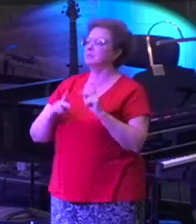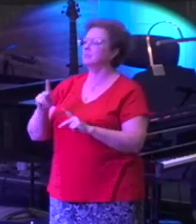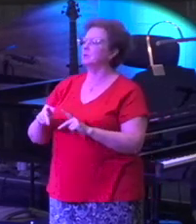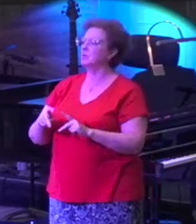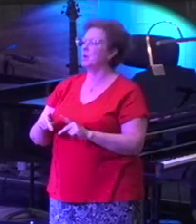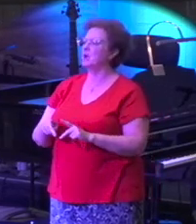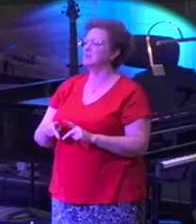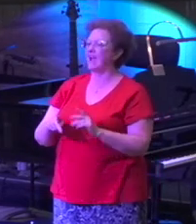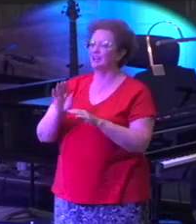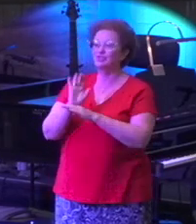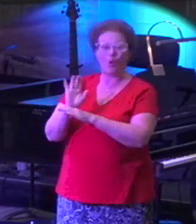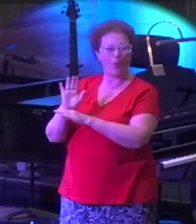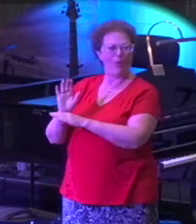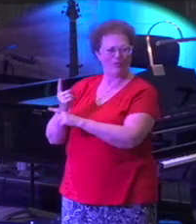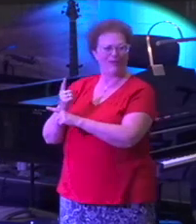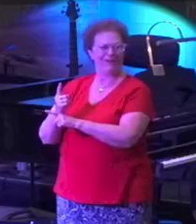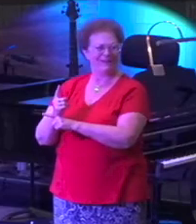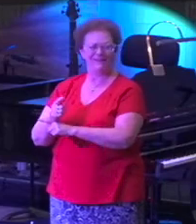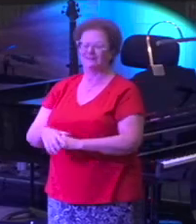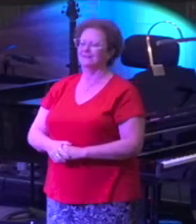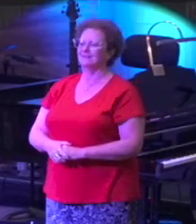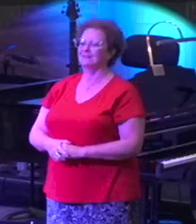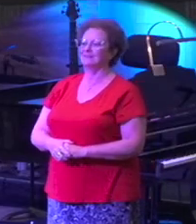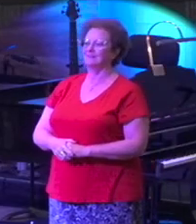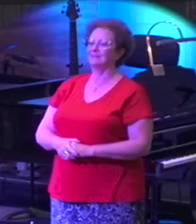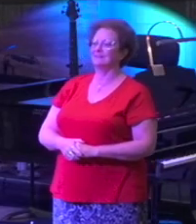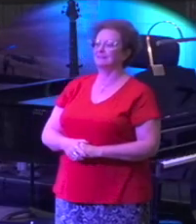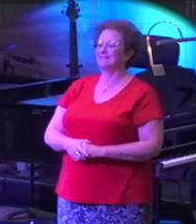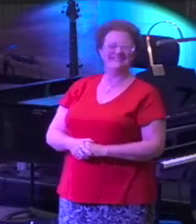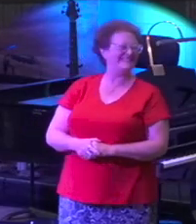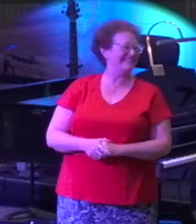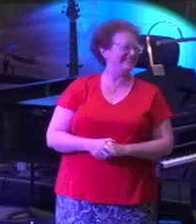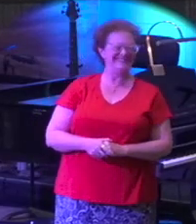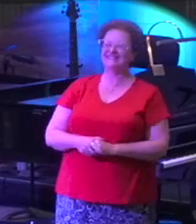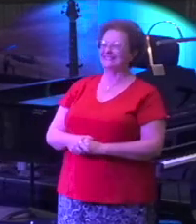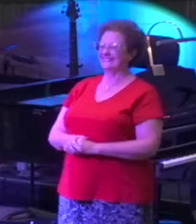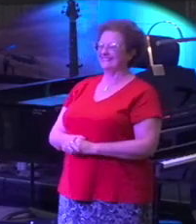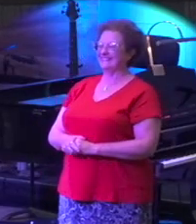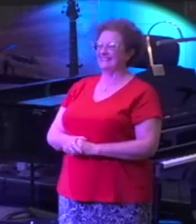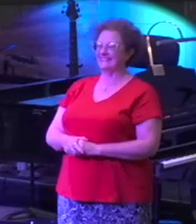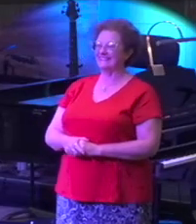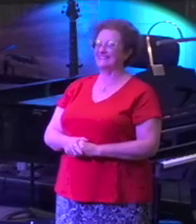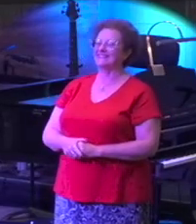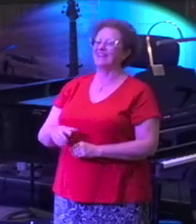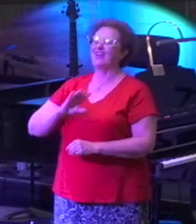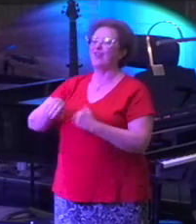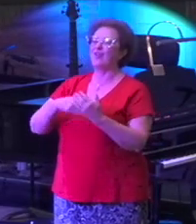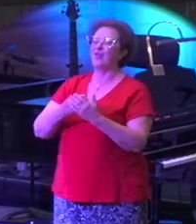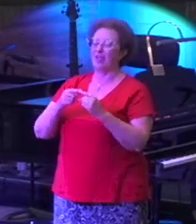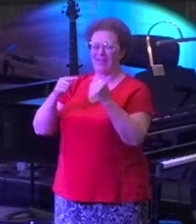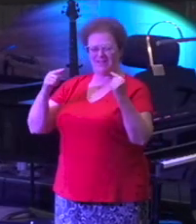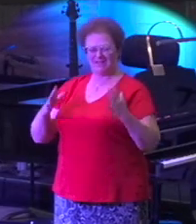show, amen? And we certainly would love that too, wouldn't we? So it can shut down all the enemies